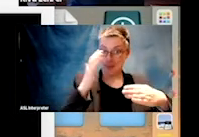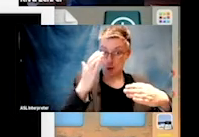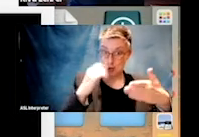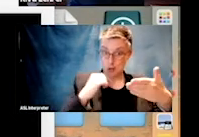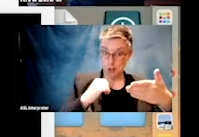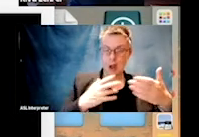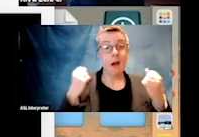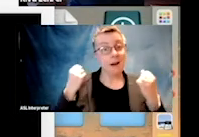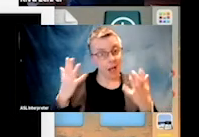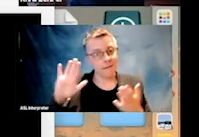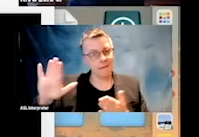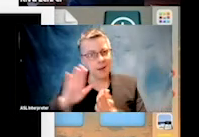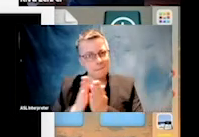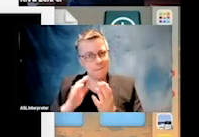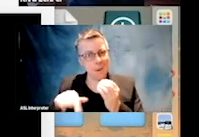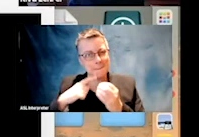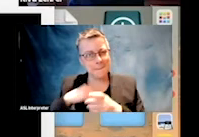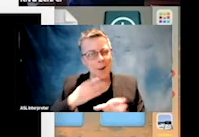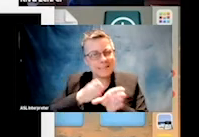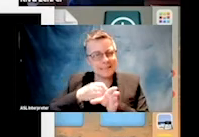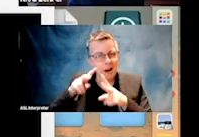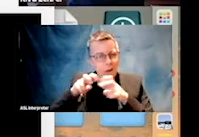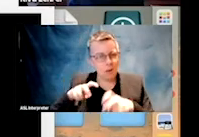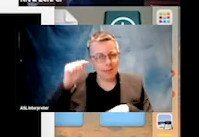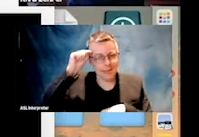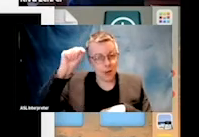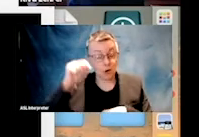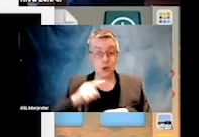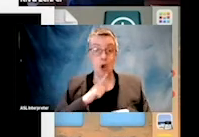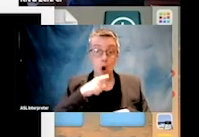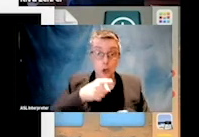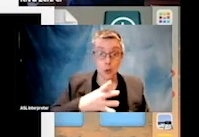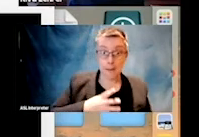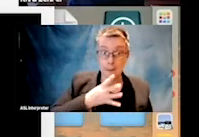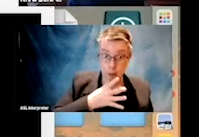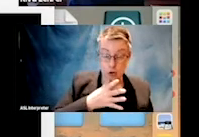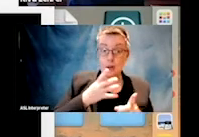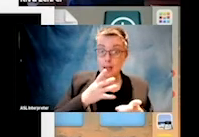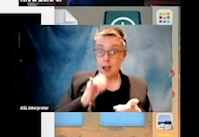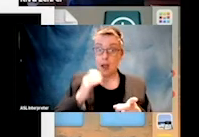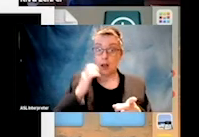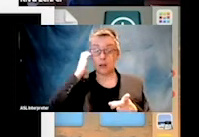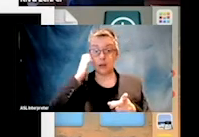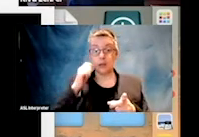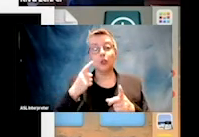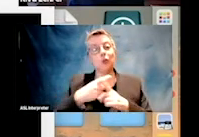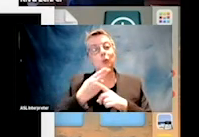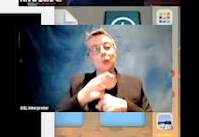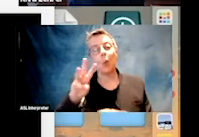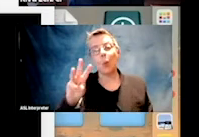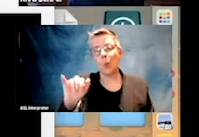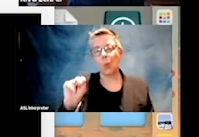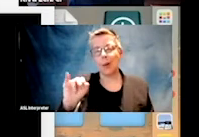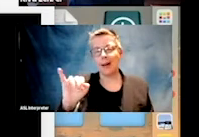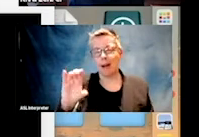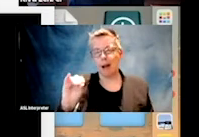of the book is based on psychoanalytic theory or you're my mother uses, uh, Winnicott's theory quite a bit